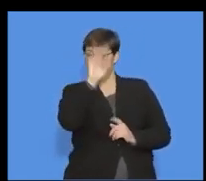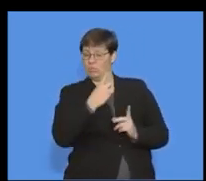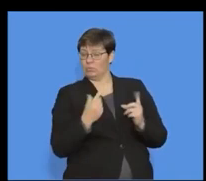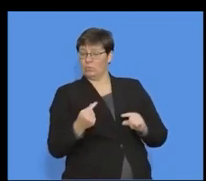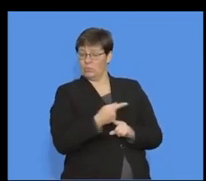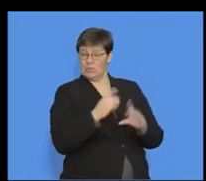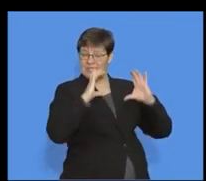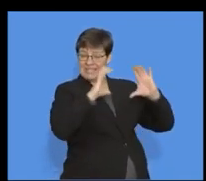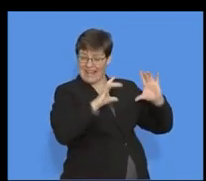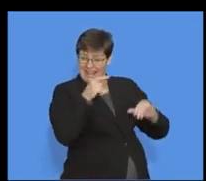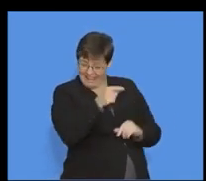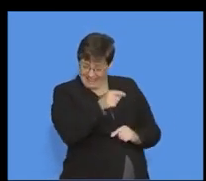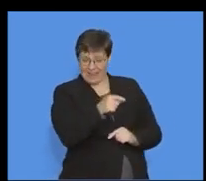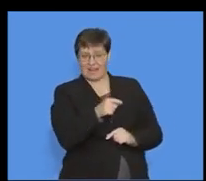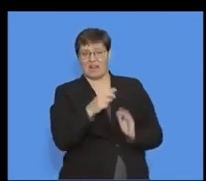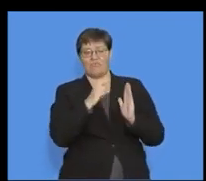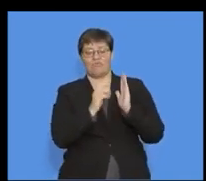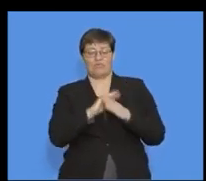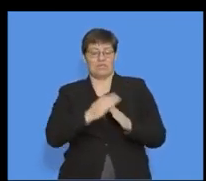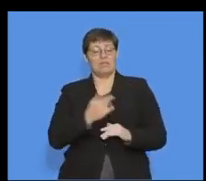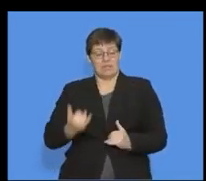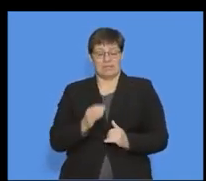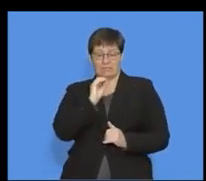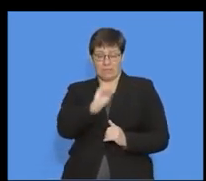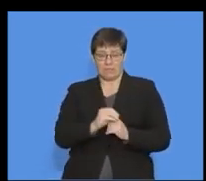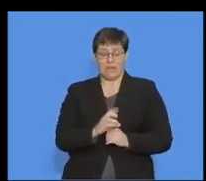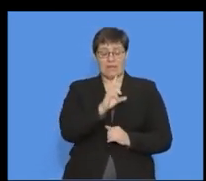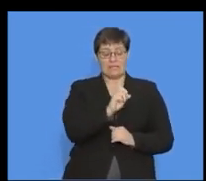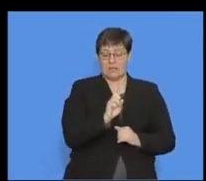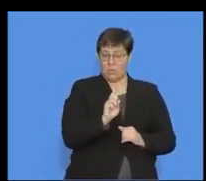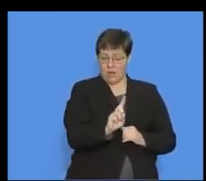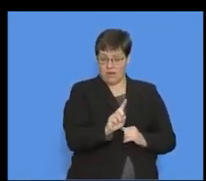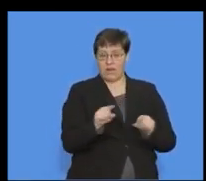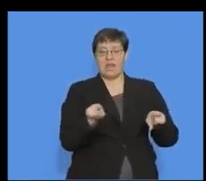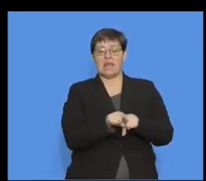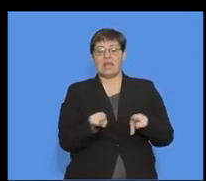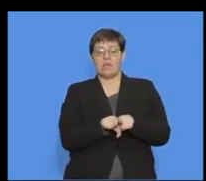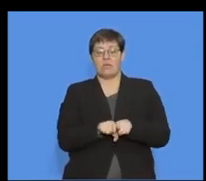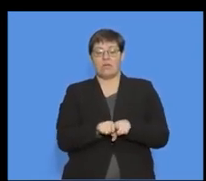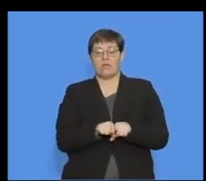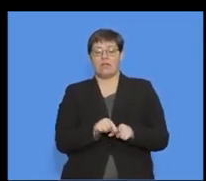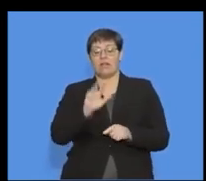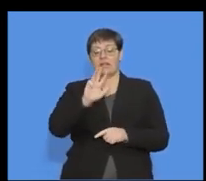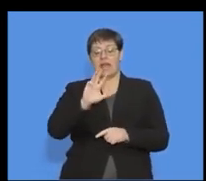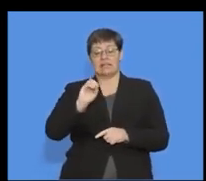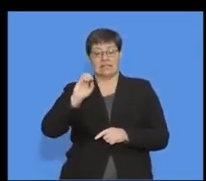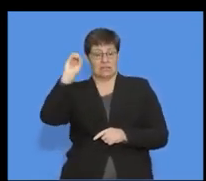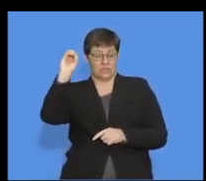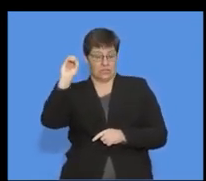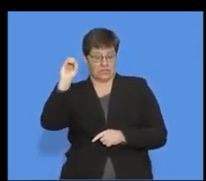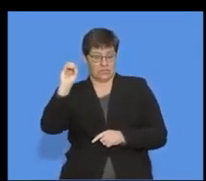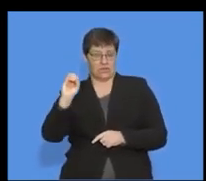that we did under circle geometry. So I will then say D1 is equals to